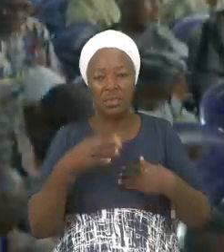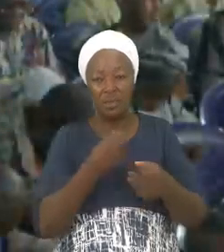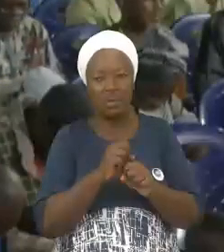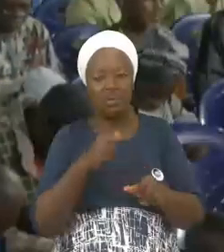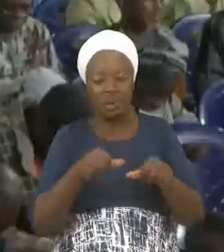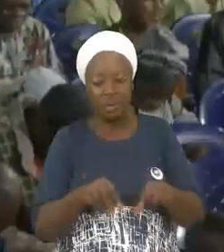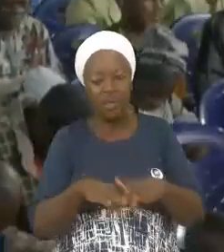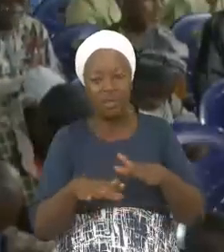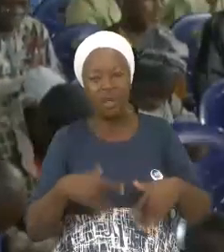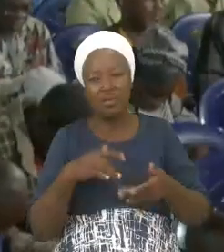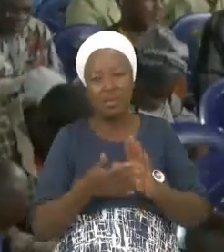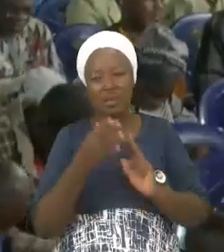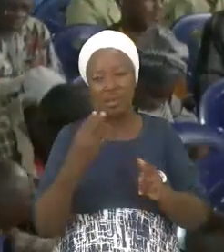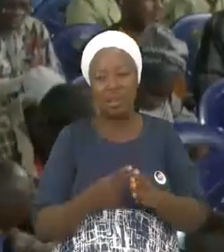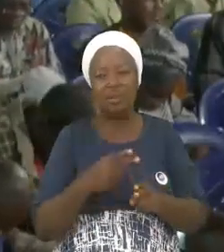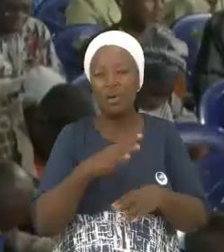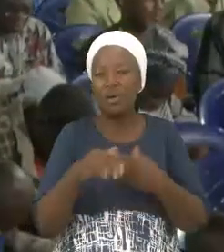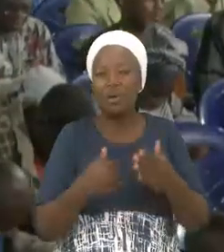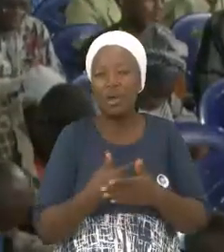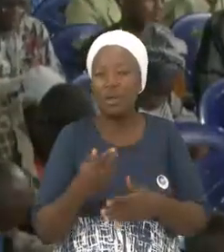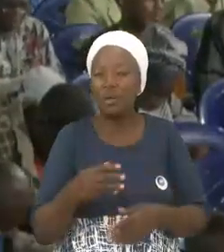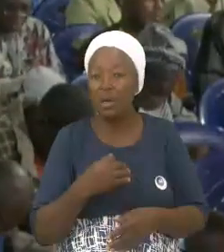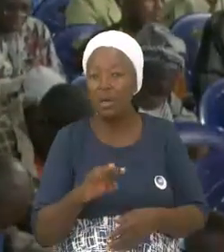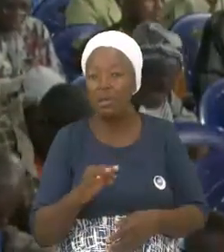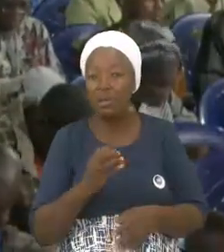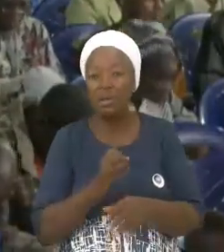Our counselors on the left-hand side, very close to the wall.